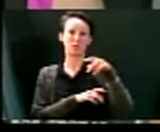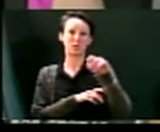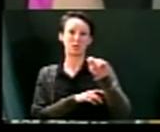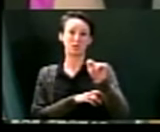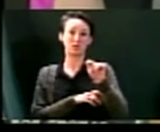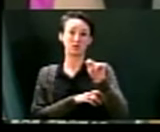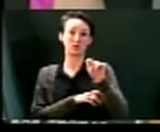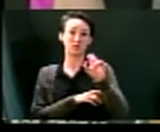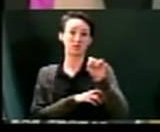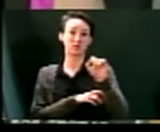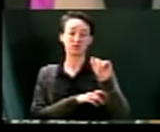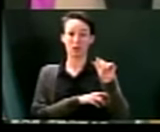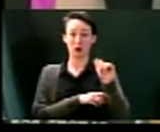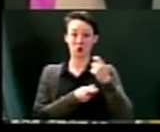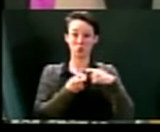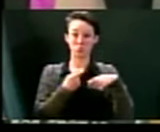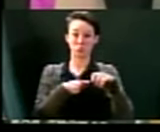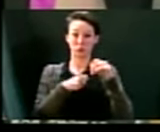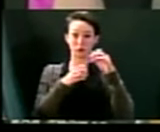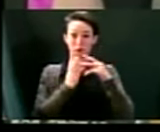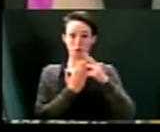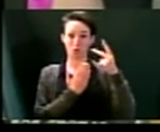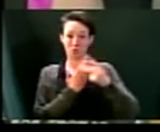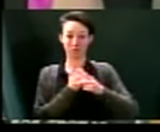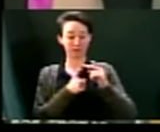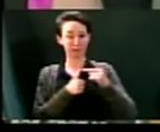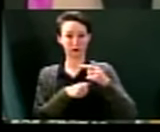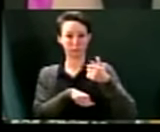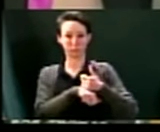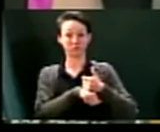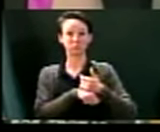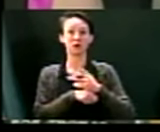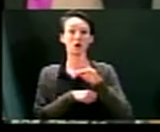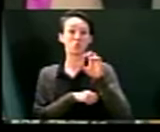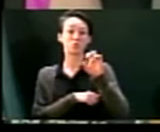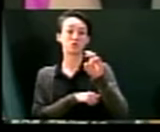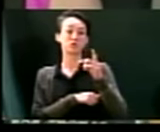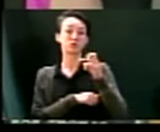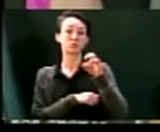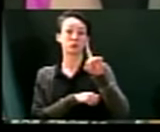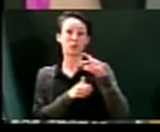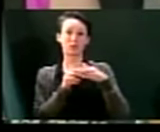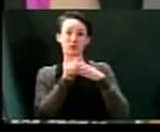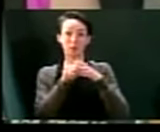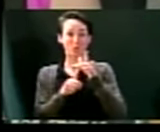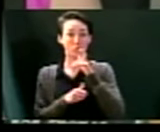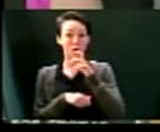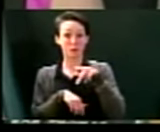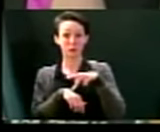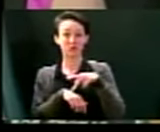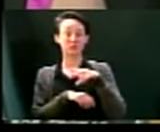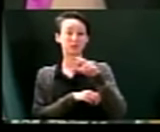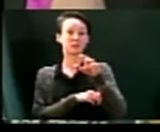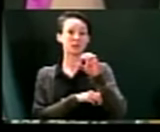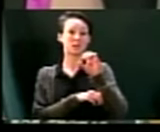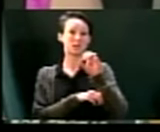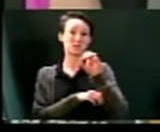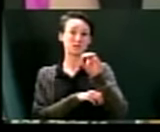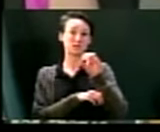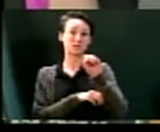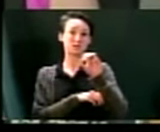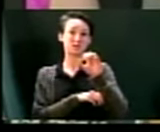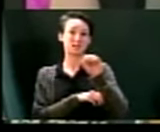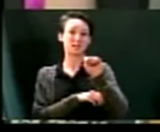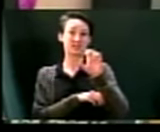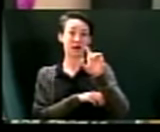an alternative program in the state of Tennessee. Richard Yokley School is led by Principal Seth Smith. Please join me as we congratulate Seth and